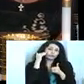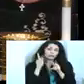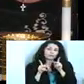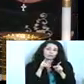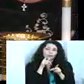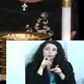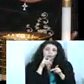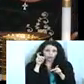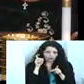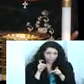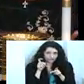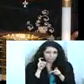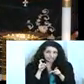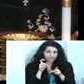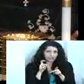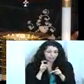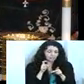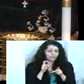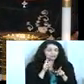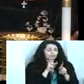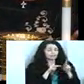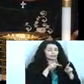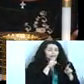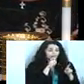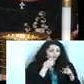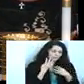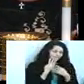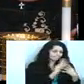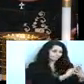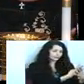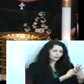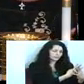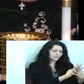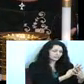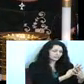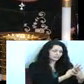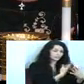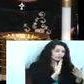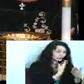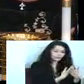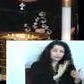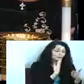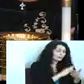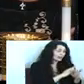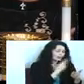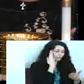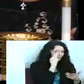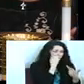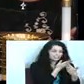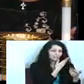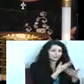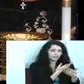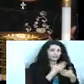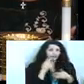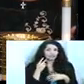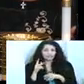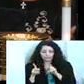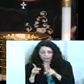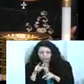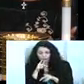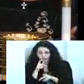know those who are imprisoned for good reasons, for bad reasons. You know those who are in